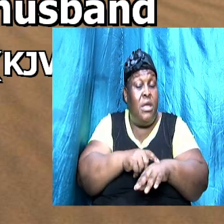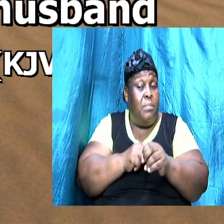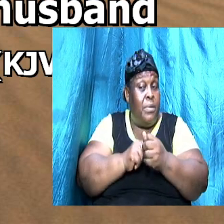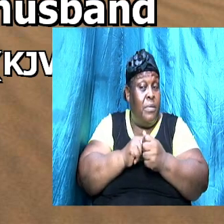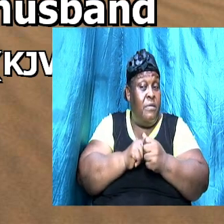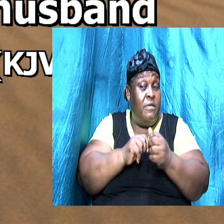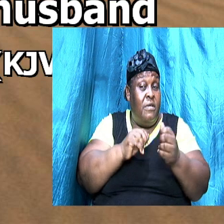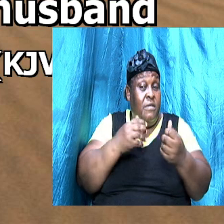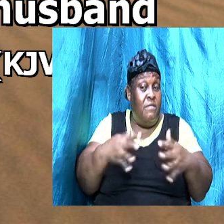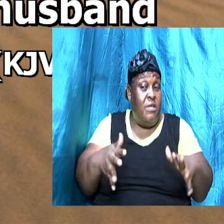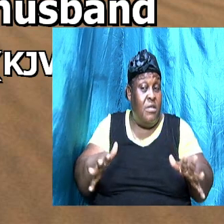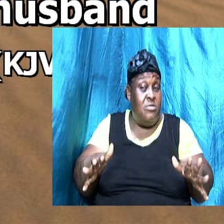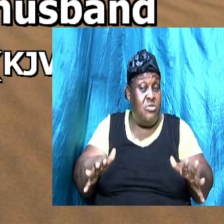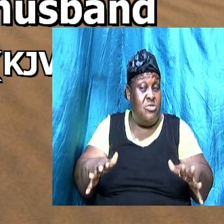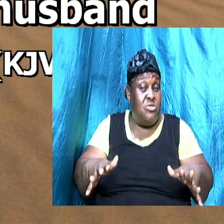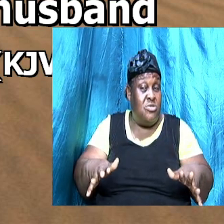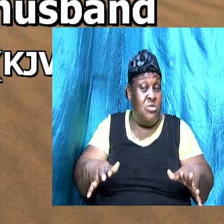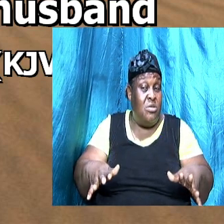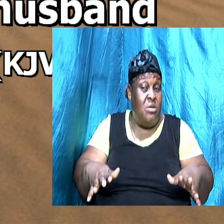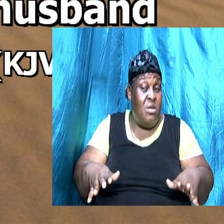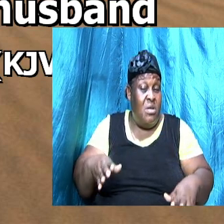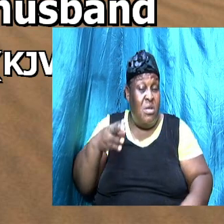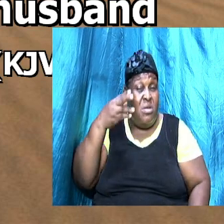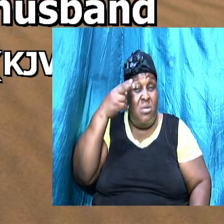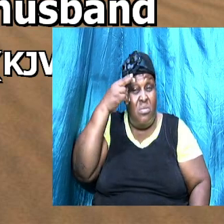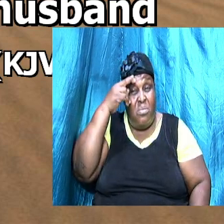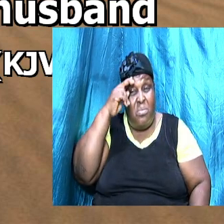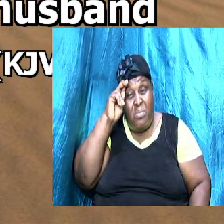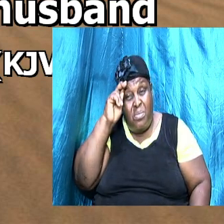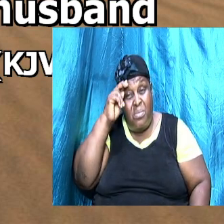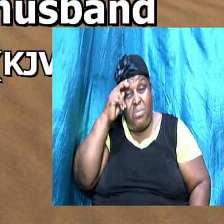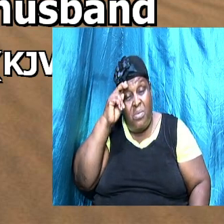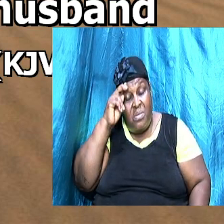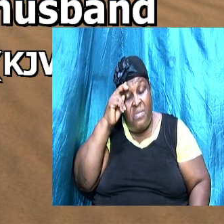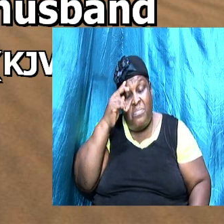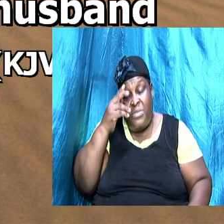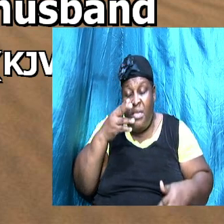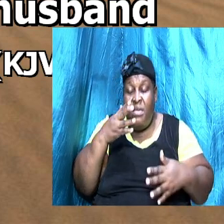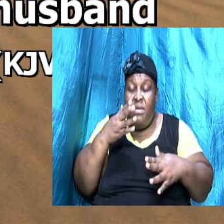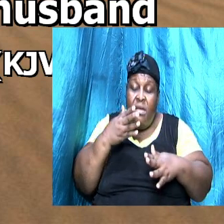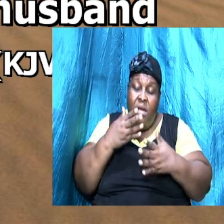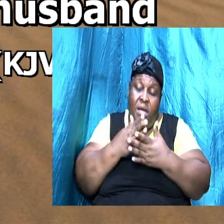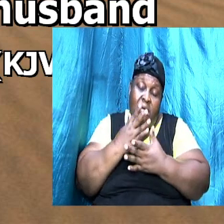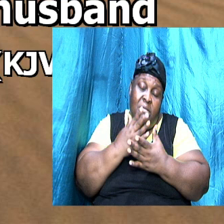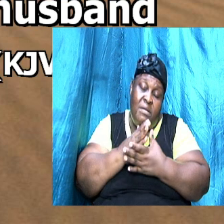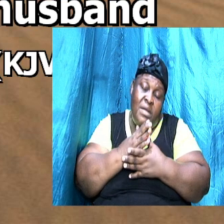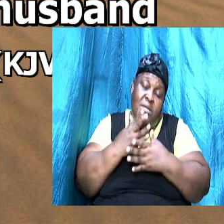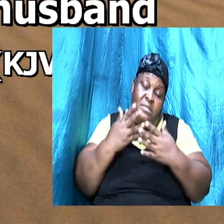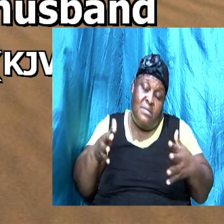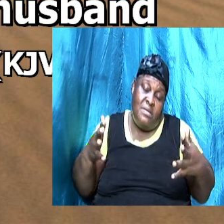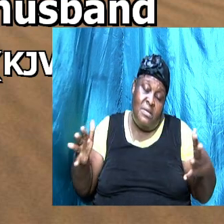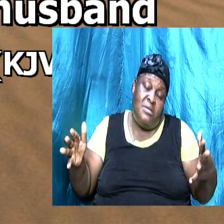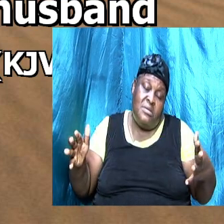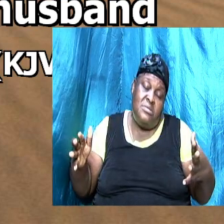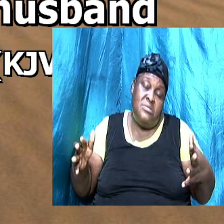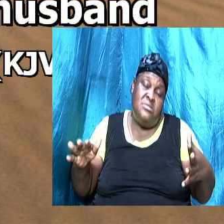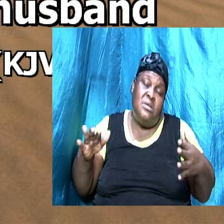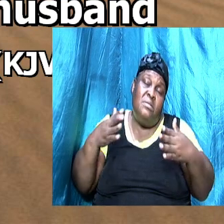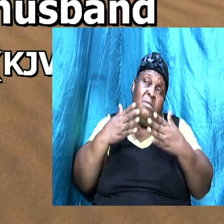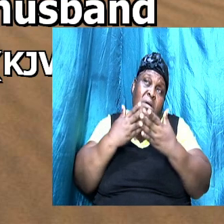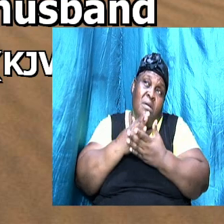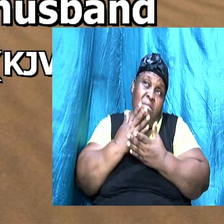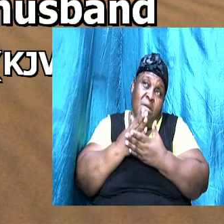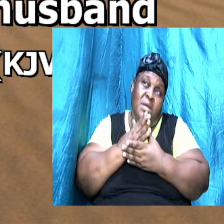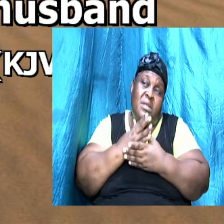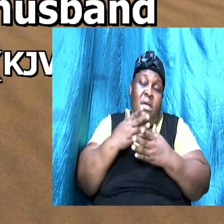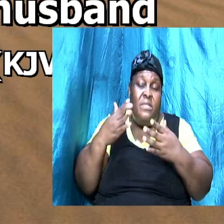passed, nerves have been calmed, nerves have been settled, things have come to the point where